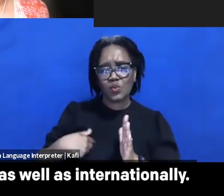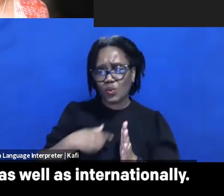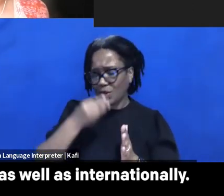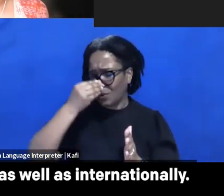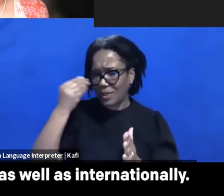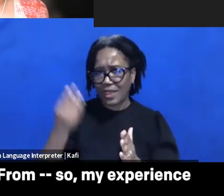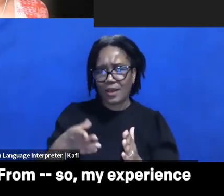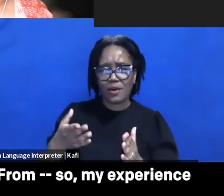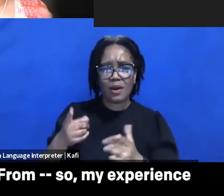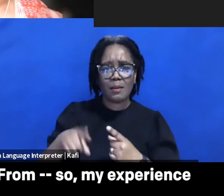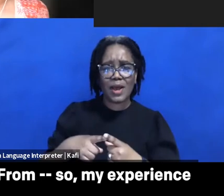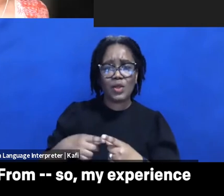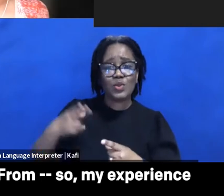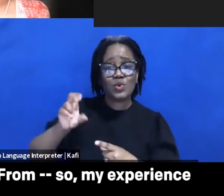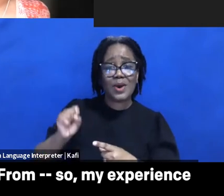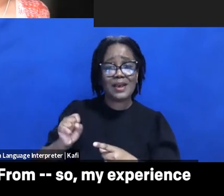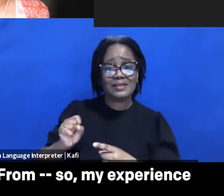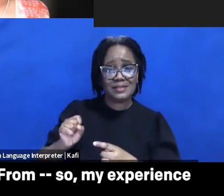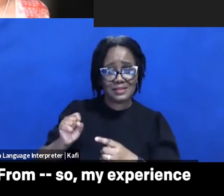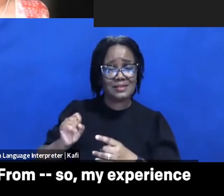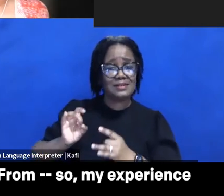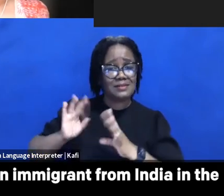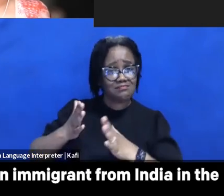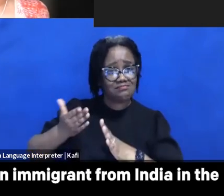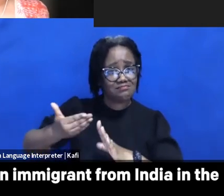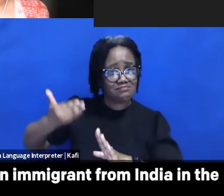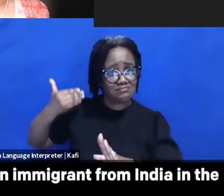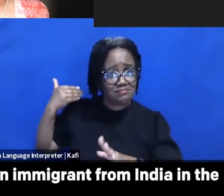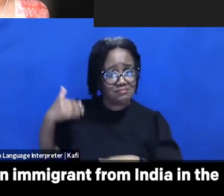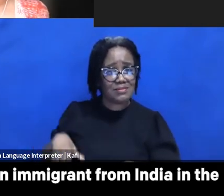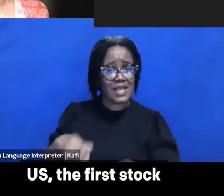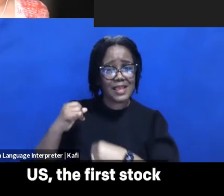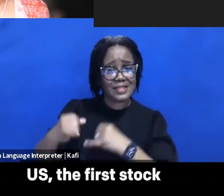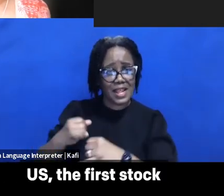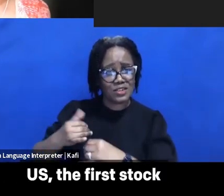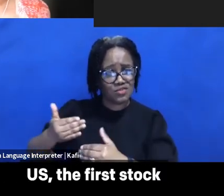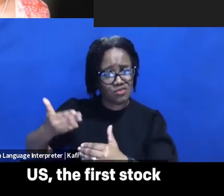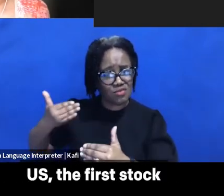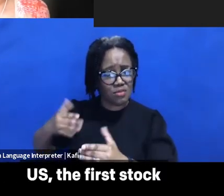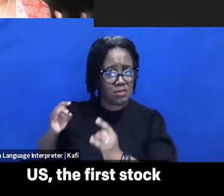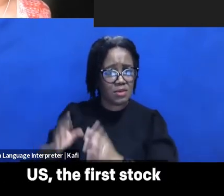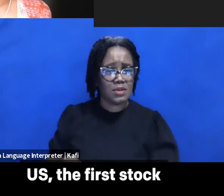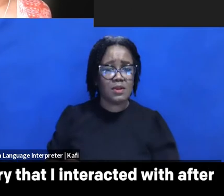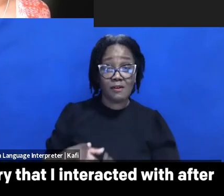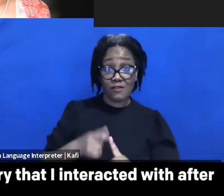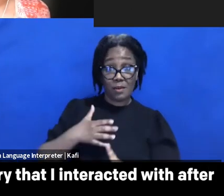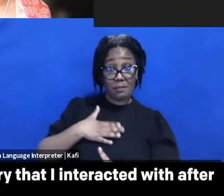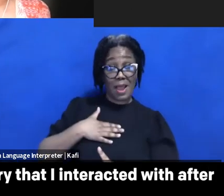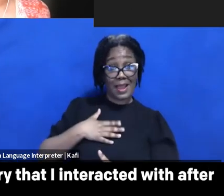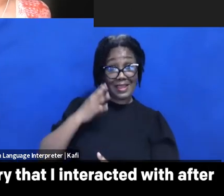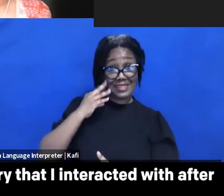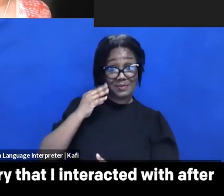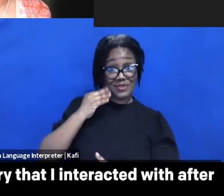internationally. From sort of my experience as an immigrant from India in the US, the first stock story that